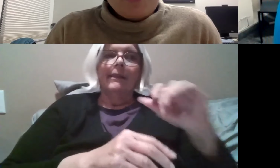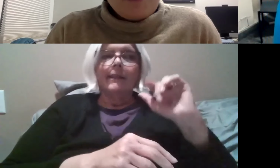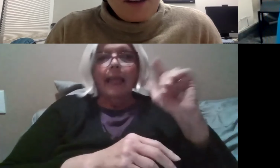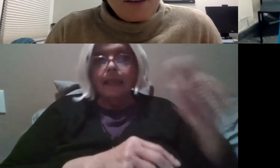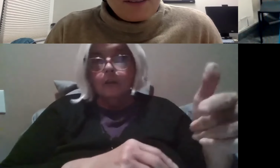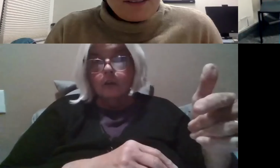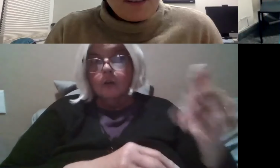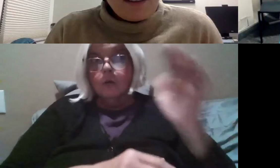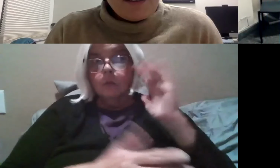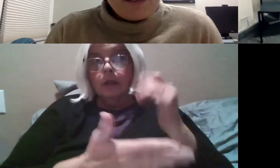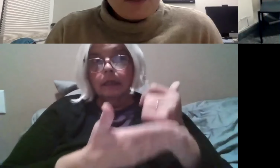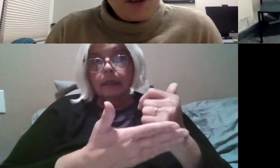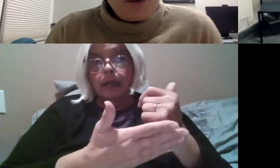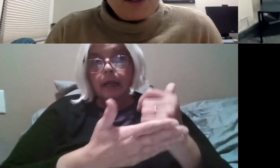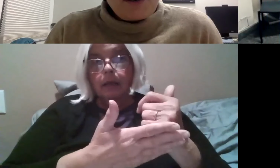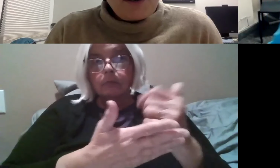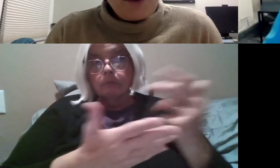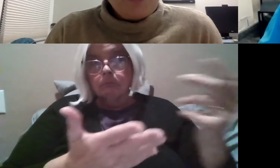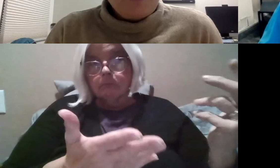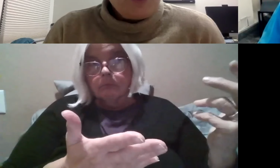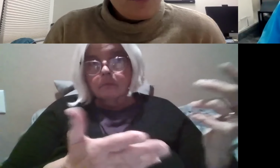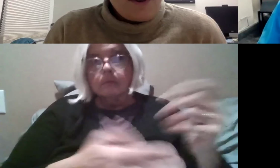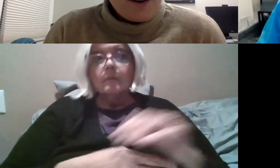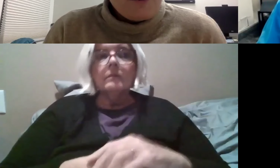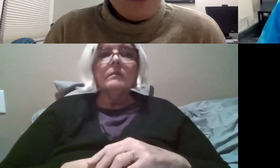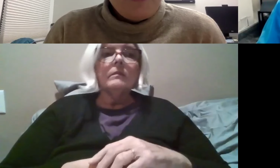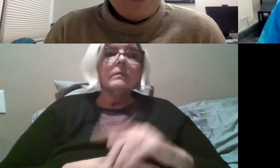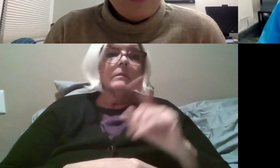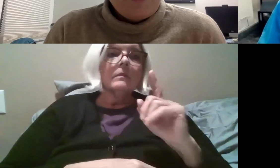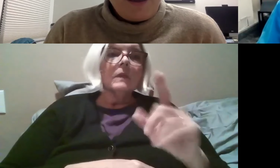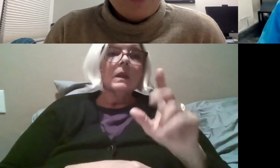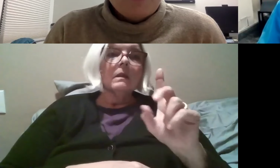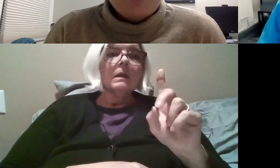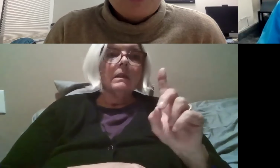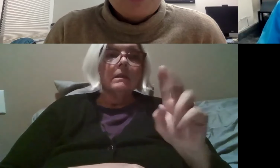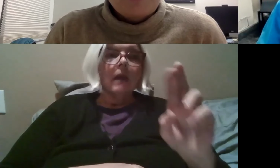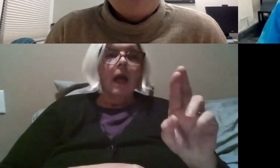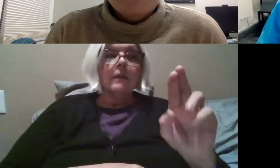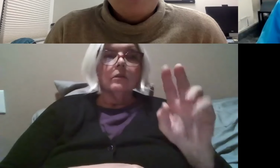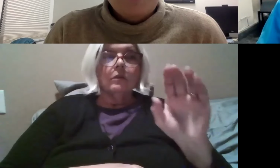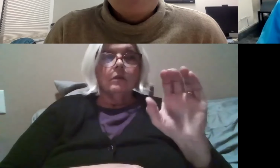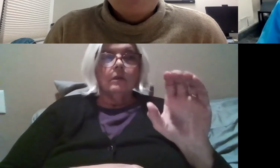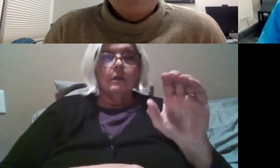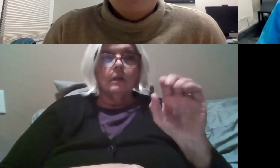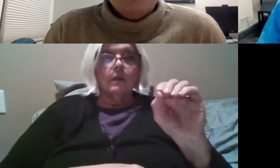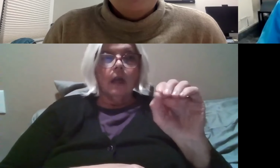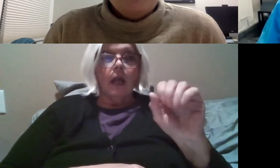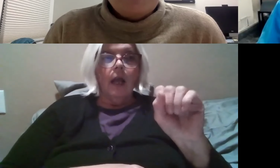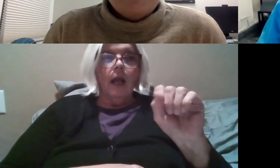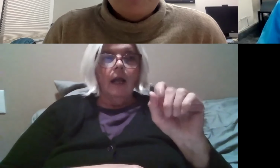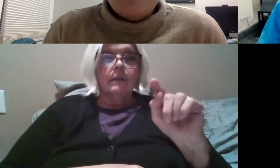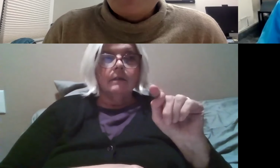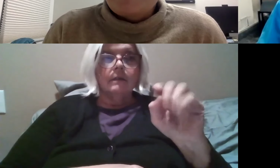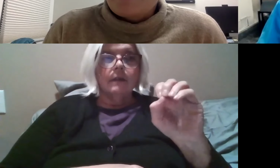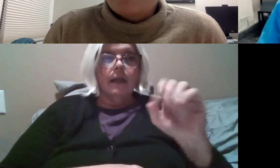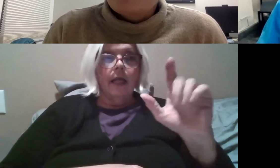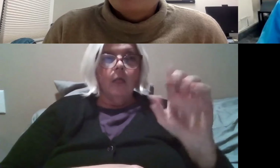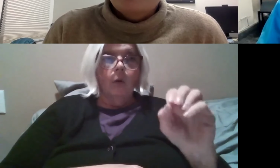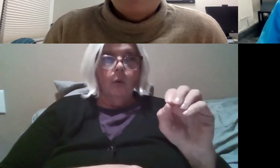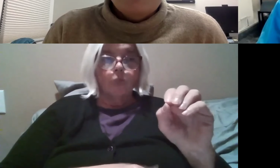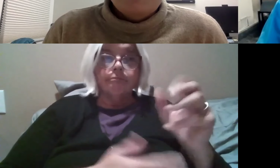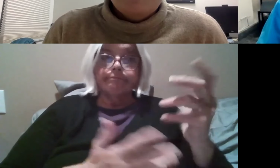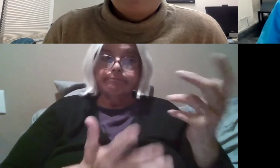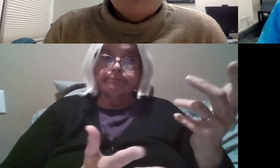question. And you're right. We don't, in the things we know and don't know, we don't know if that reduces risk. But what we do know is that